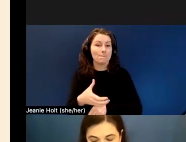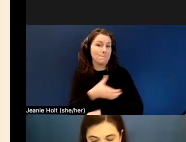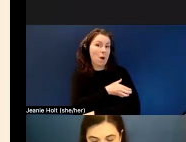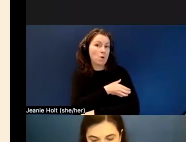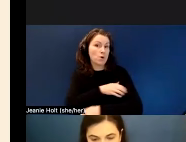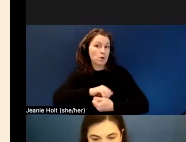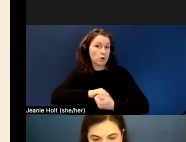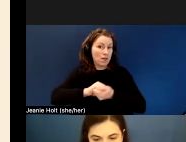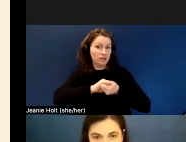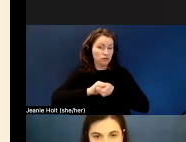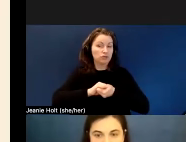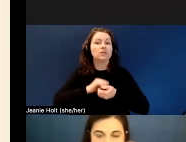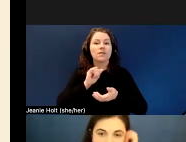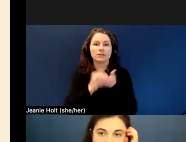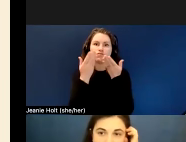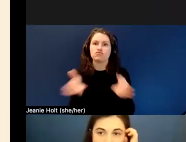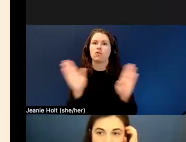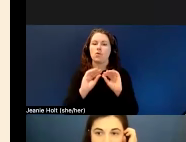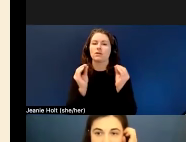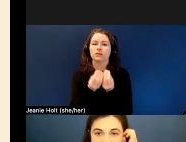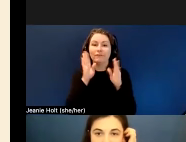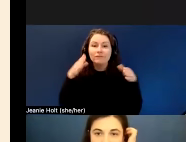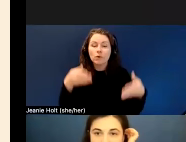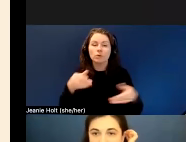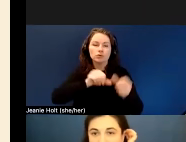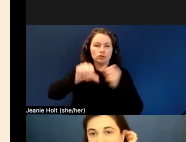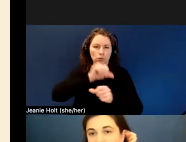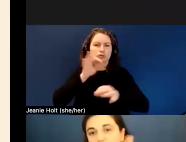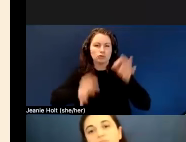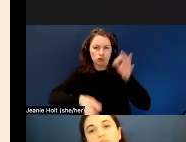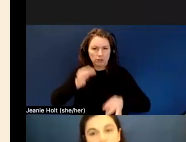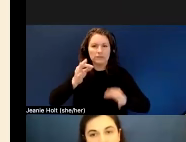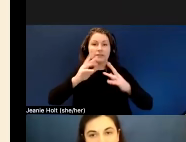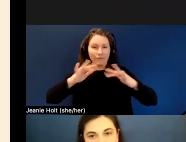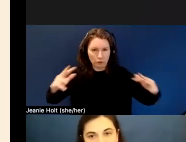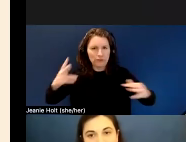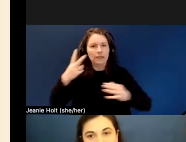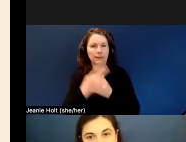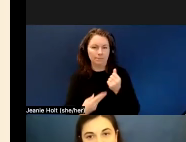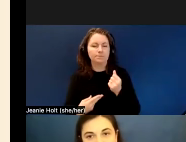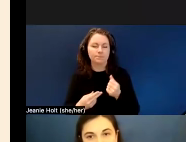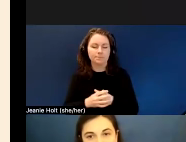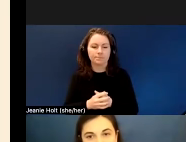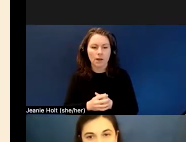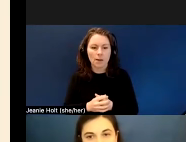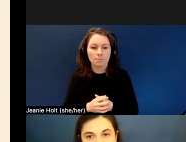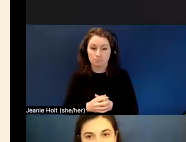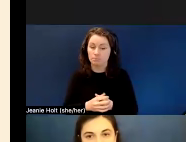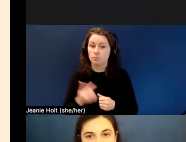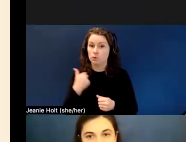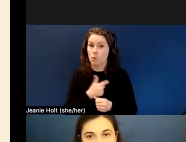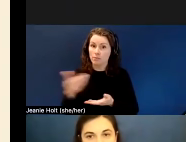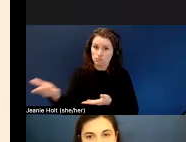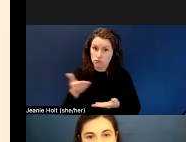a broad organization focused on social justice and diversity in social justice. And we're able to bring folks to the